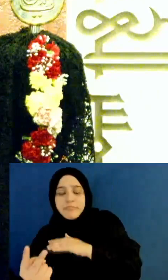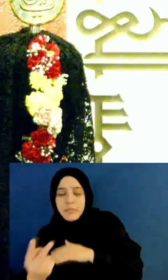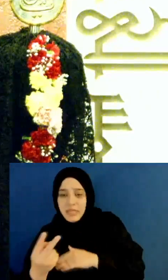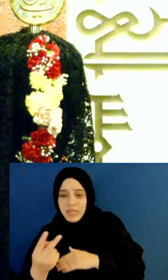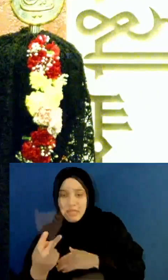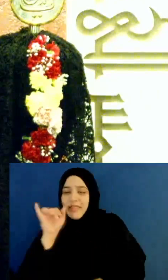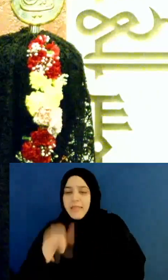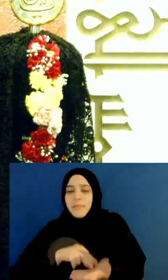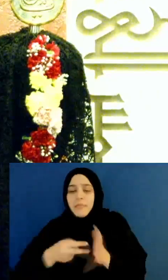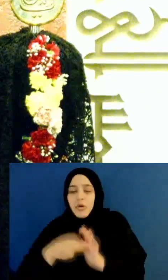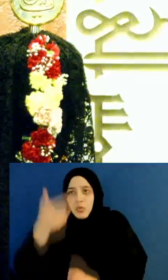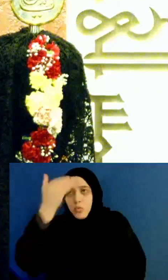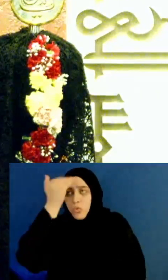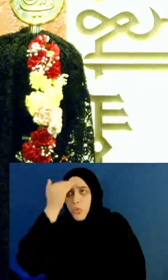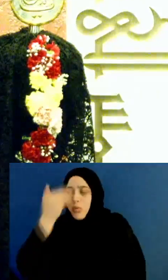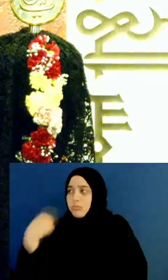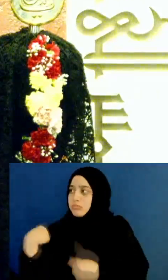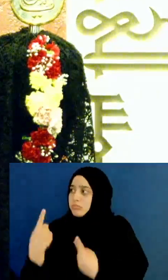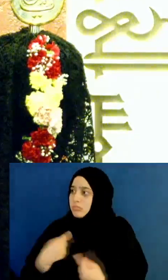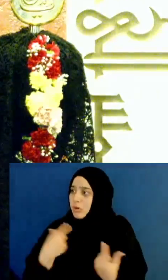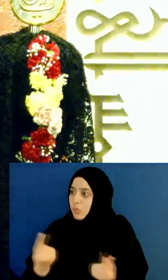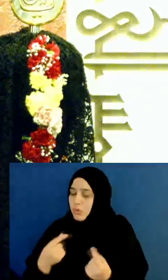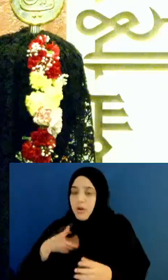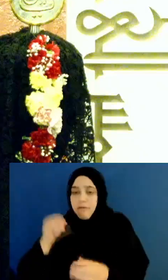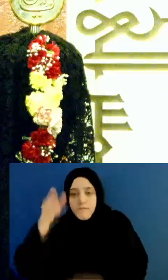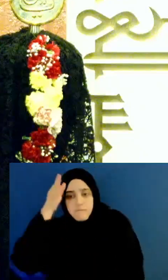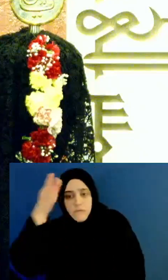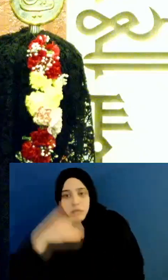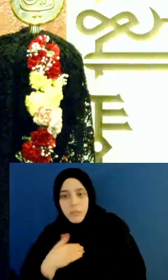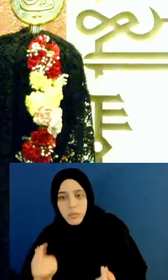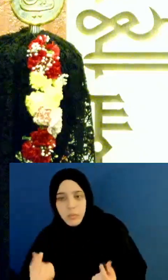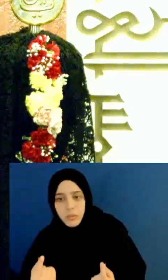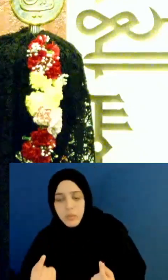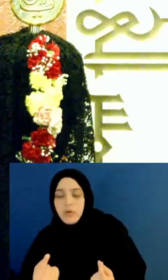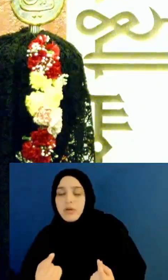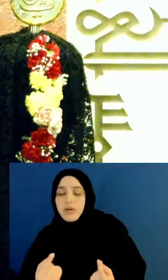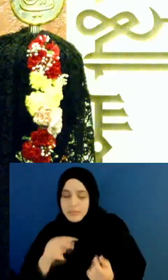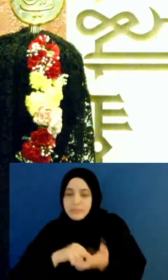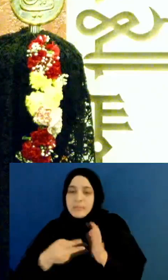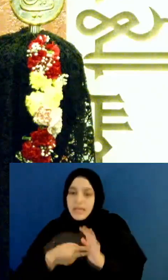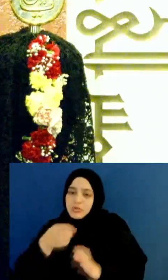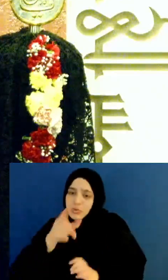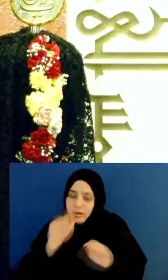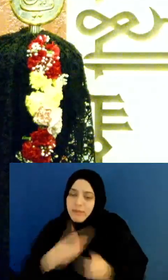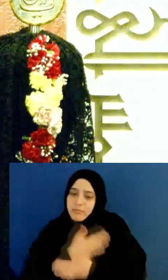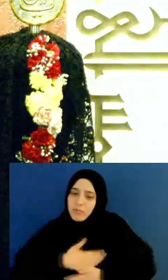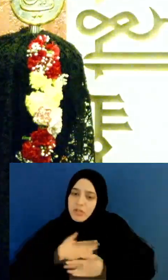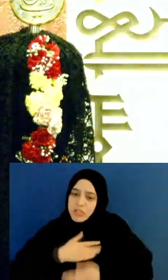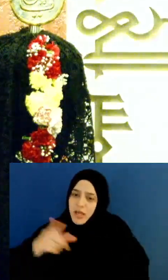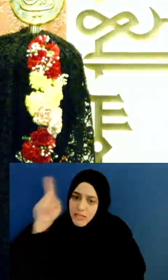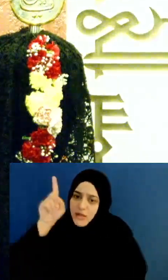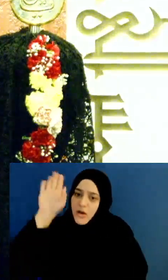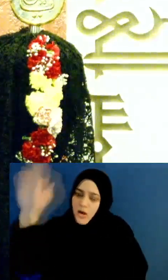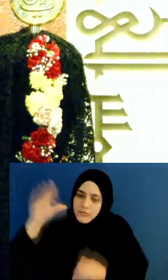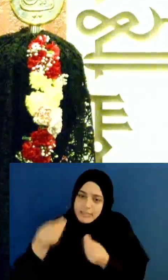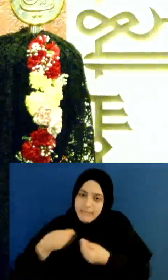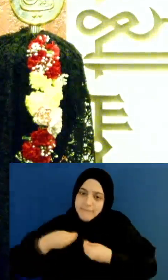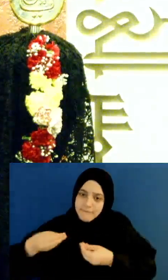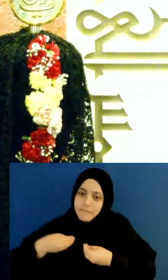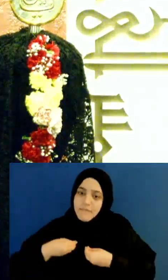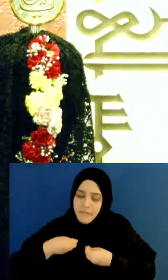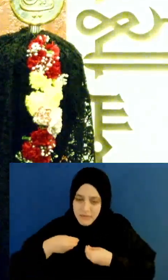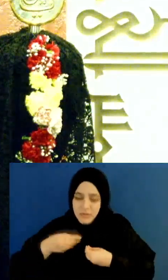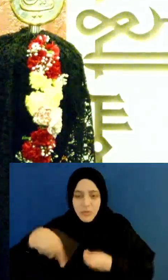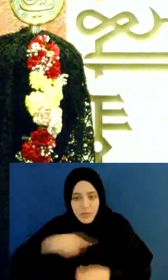his mercy, provided you with his existence. You need to appreciate and recognize that. Now you are in a state of